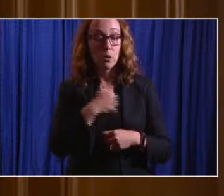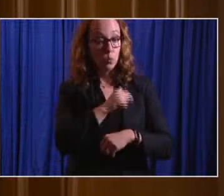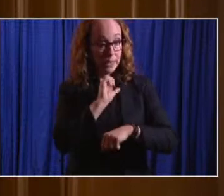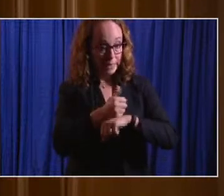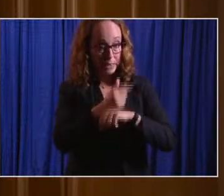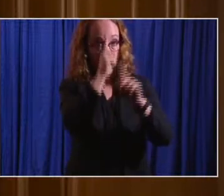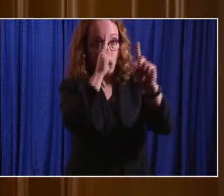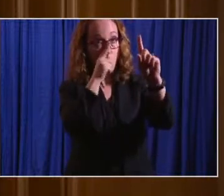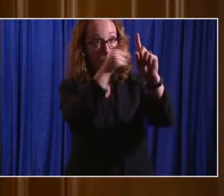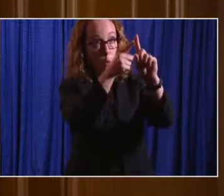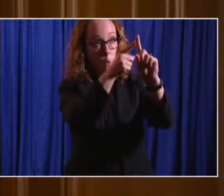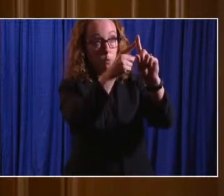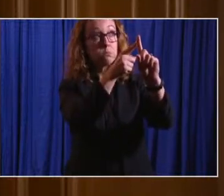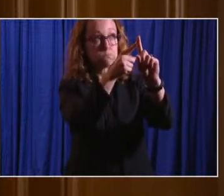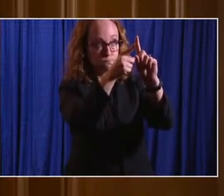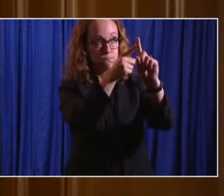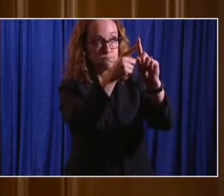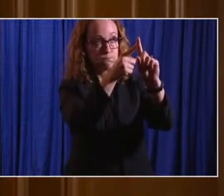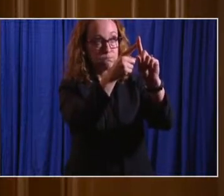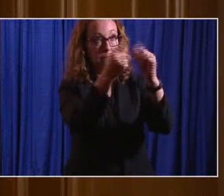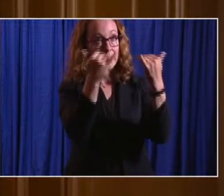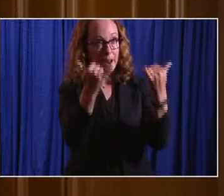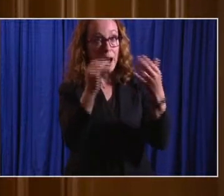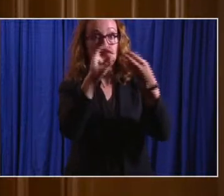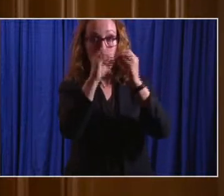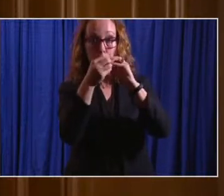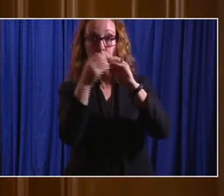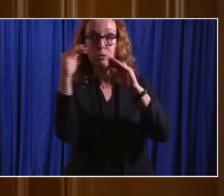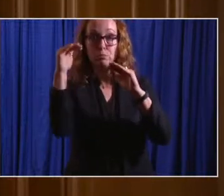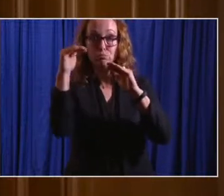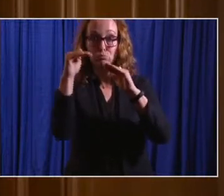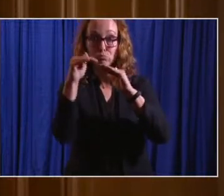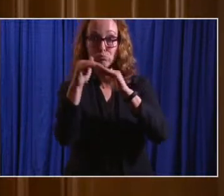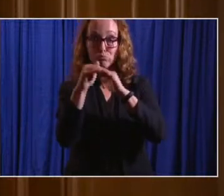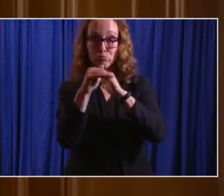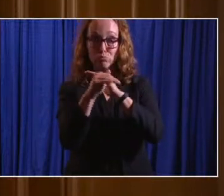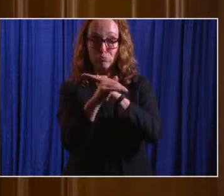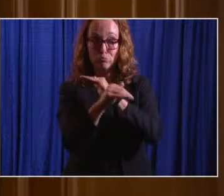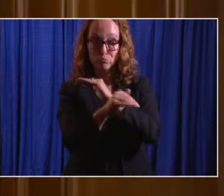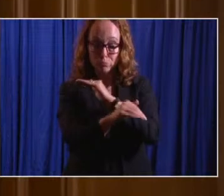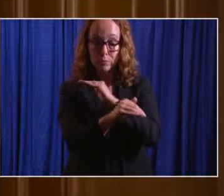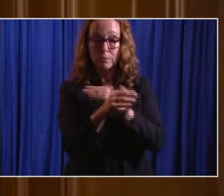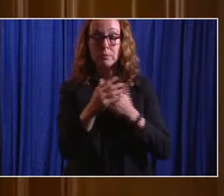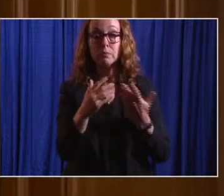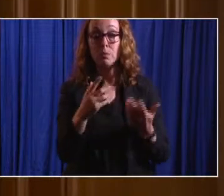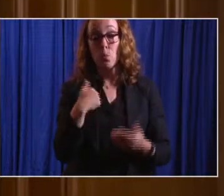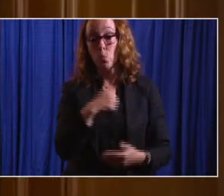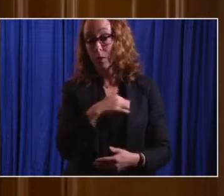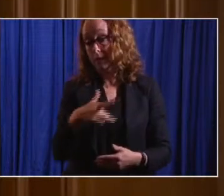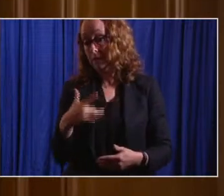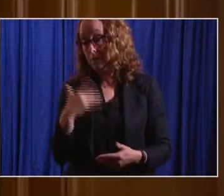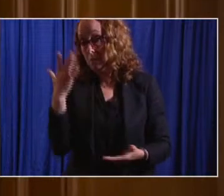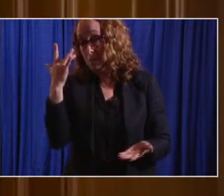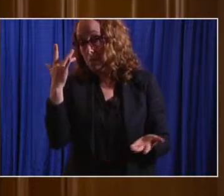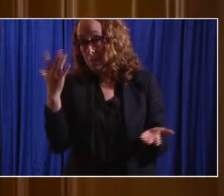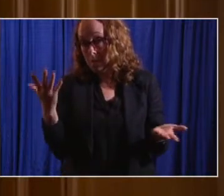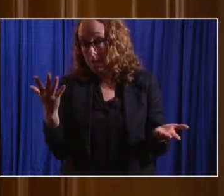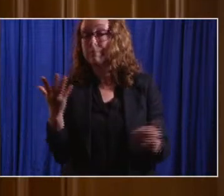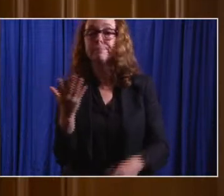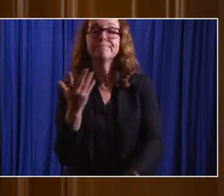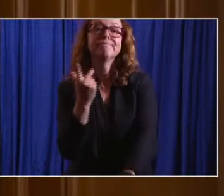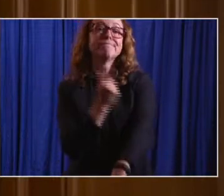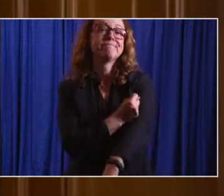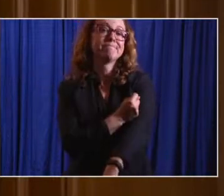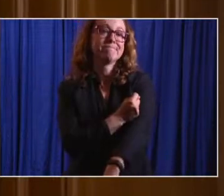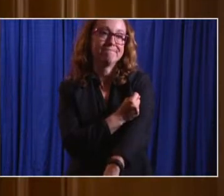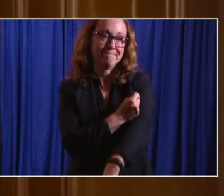go down. And we believe that the reason those cases are going down primarily is because of the vaccine.